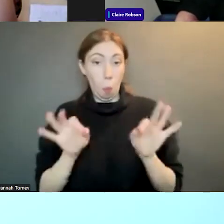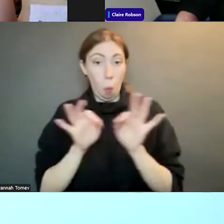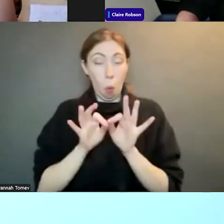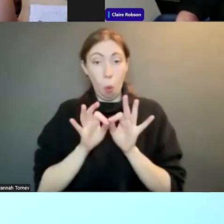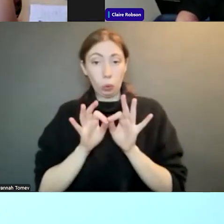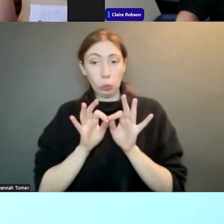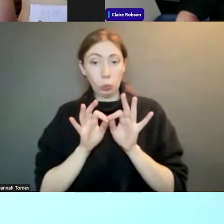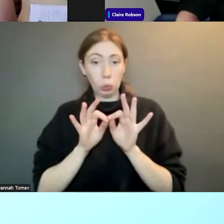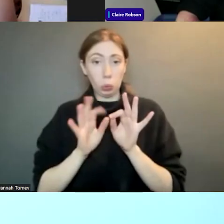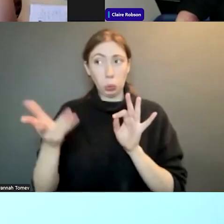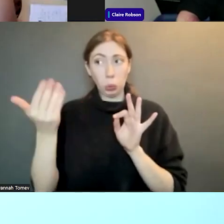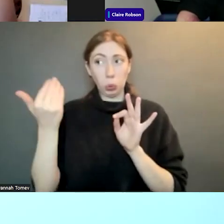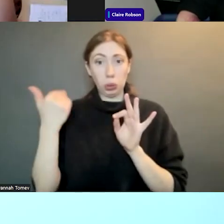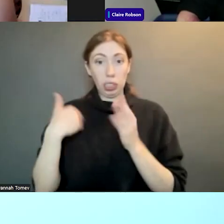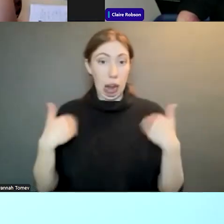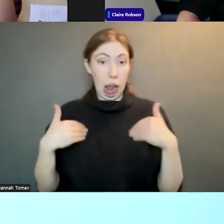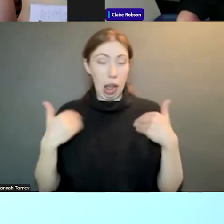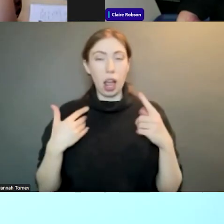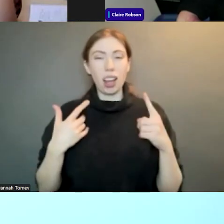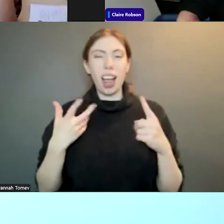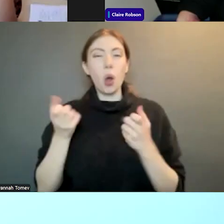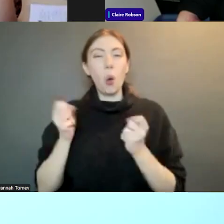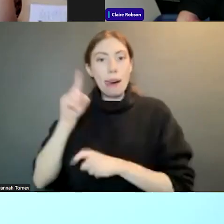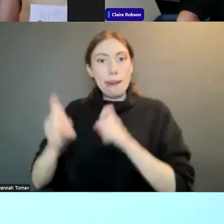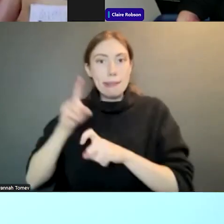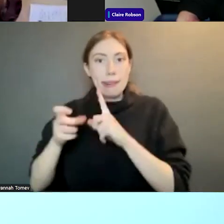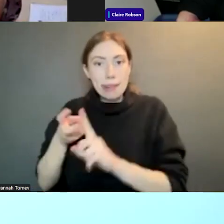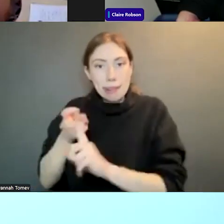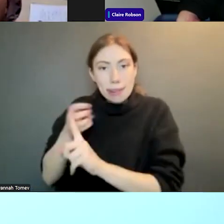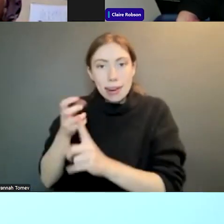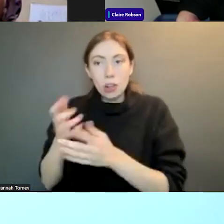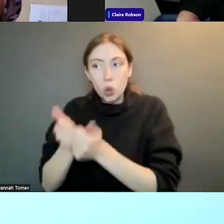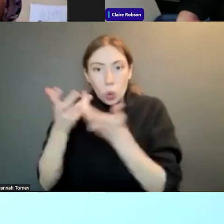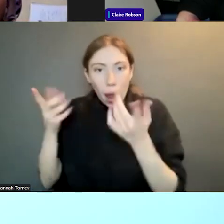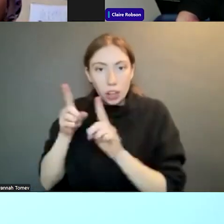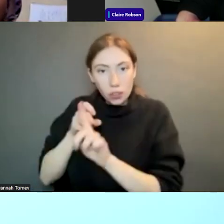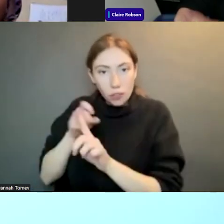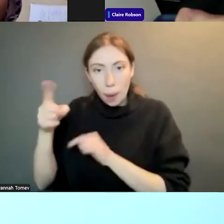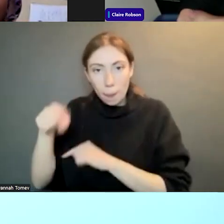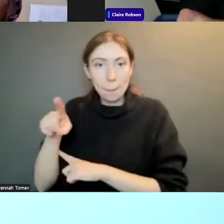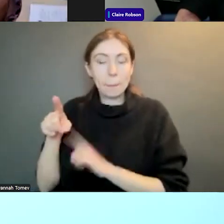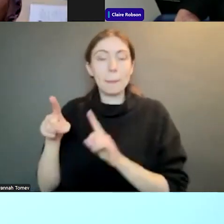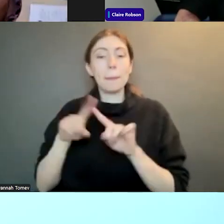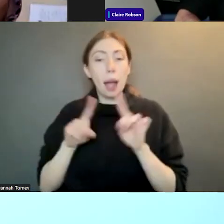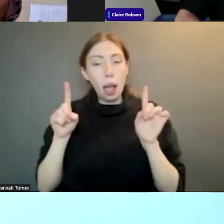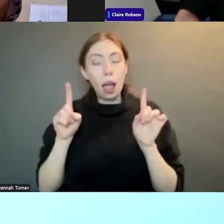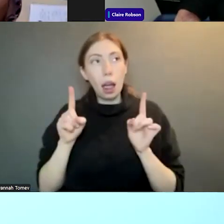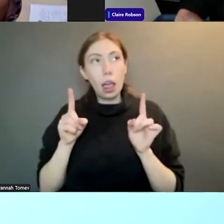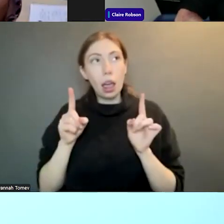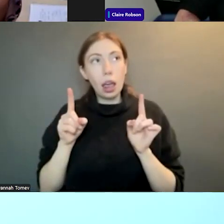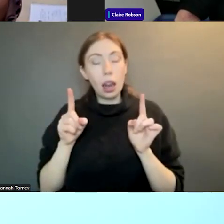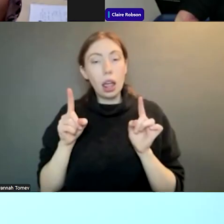extrapolating too much. But it seems to me very telling, shall we say, that all of